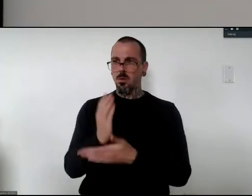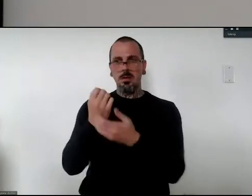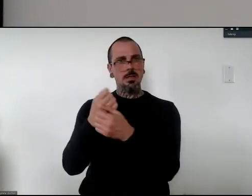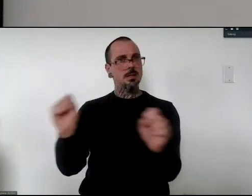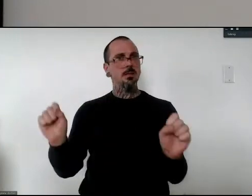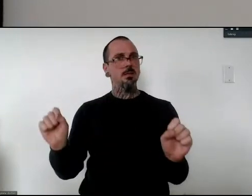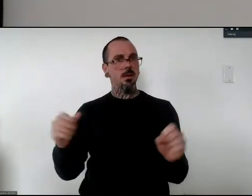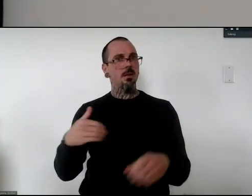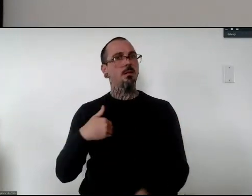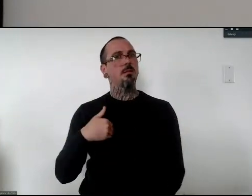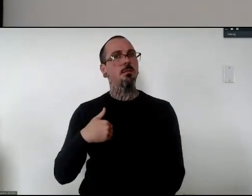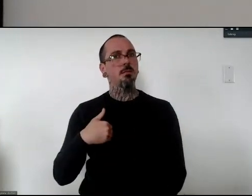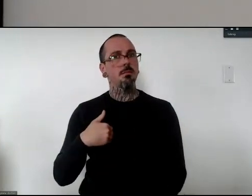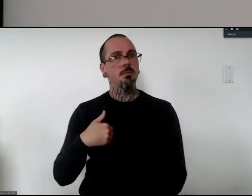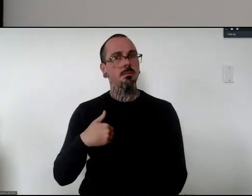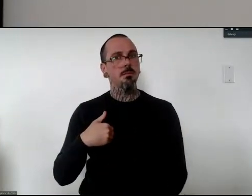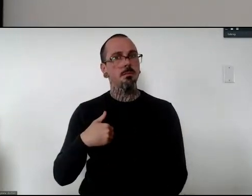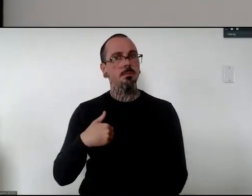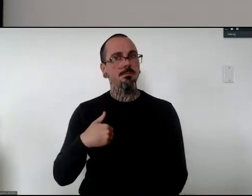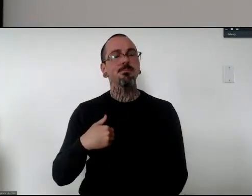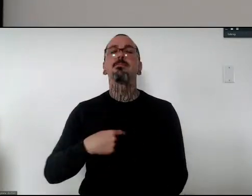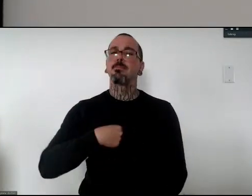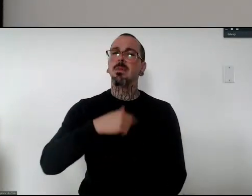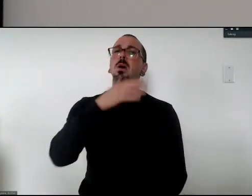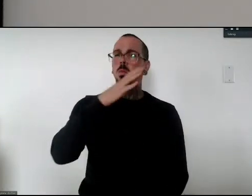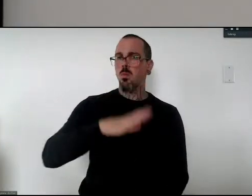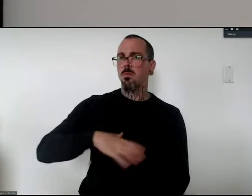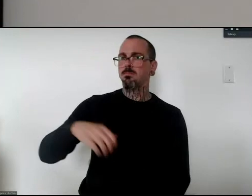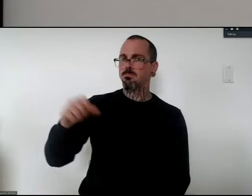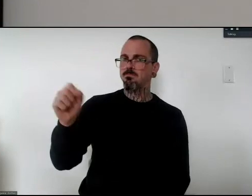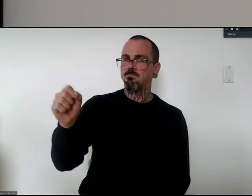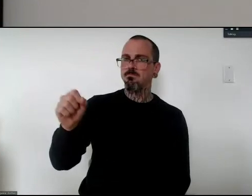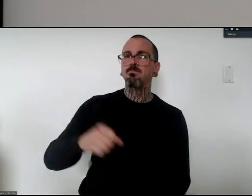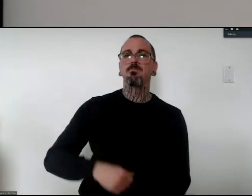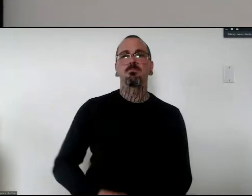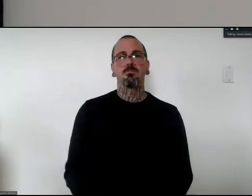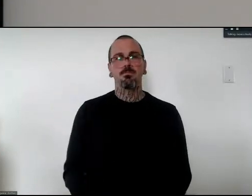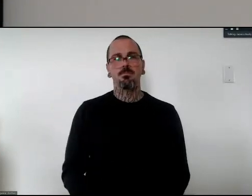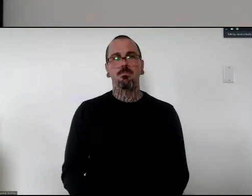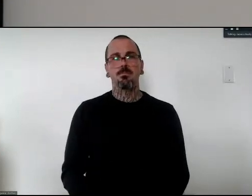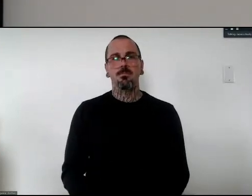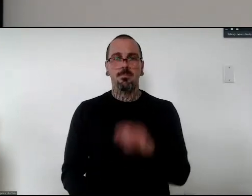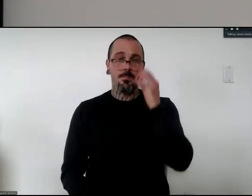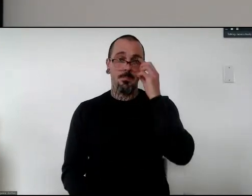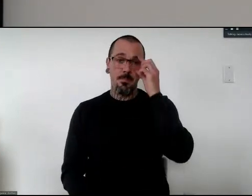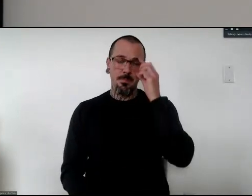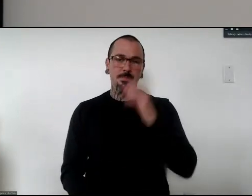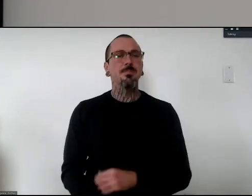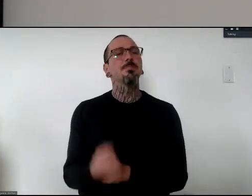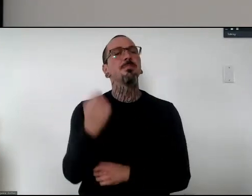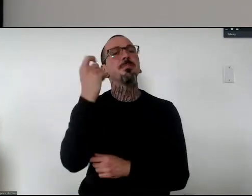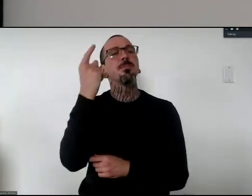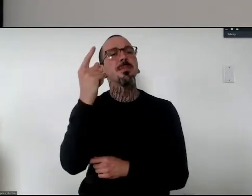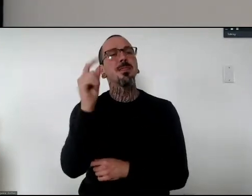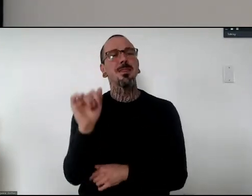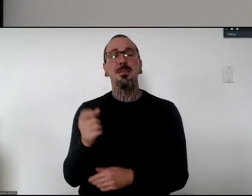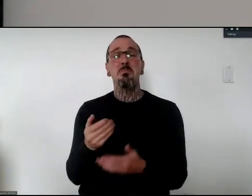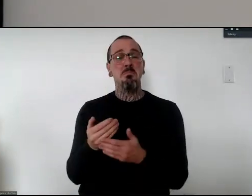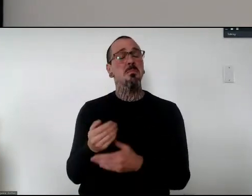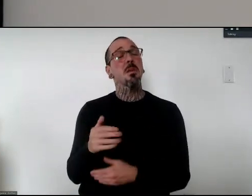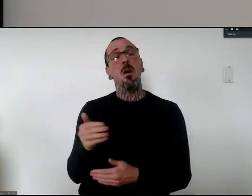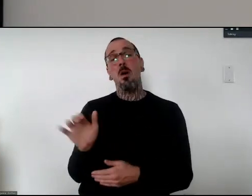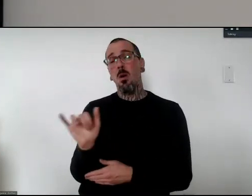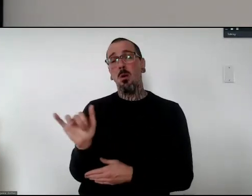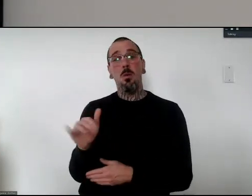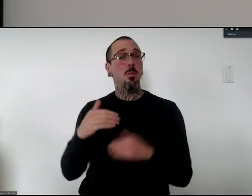I am a woman. Yes, I am. But before that, I'm also a human being, just like